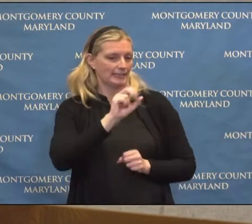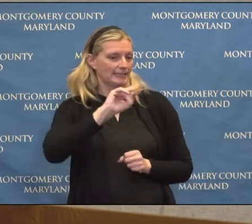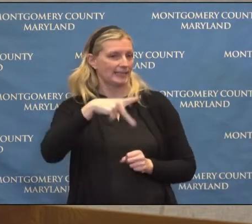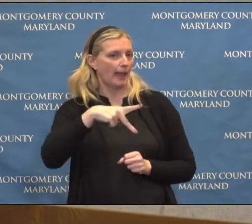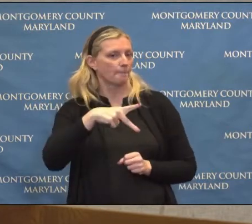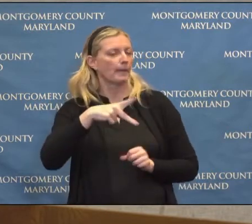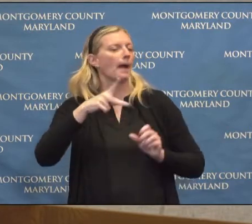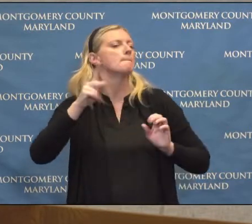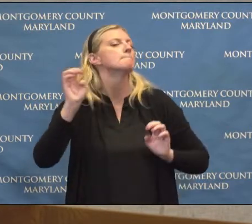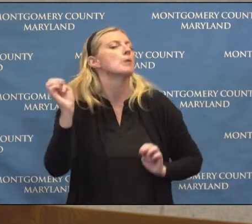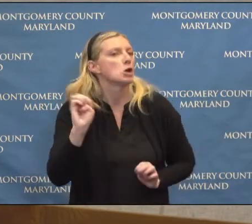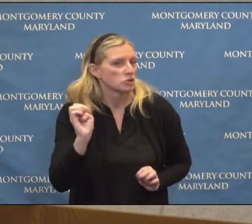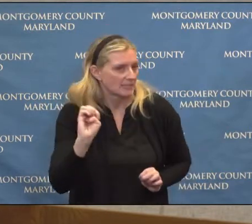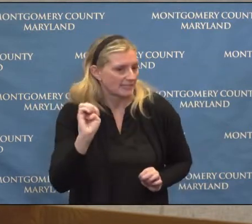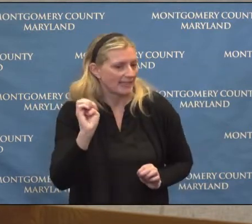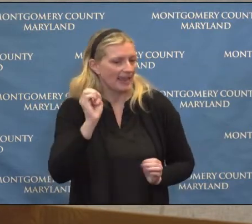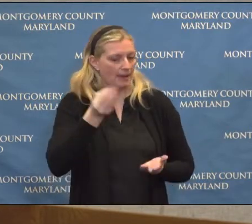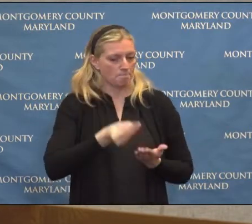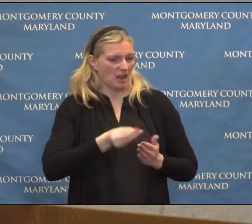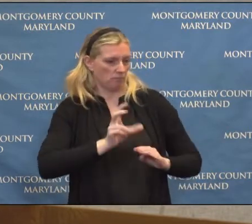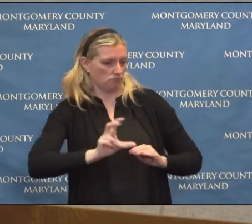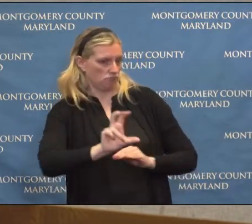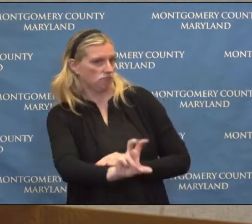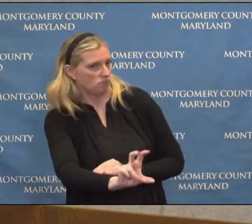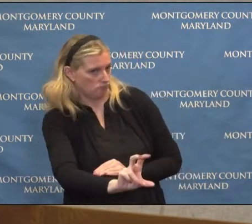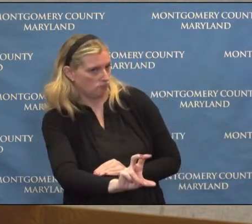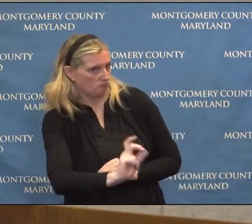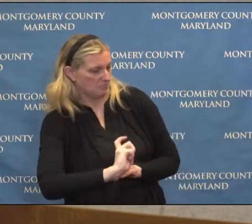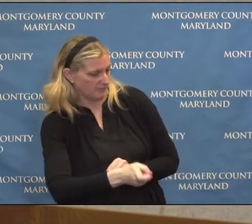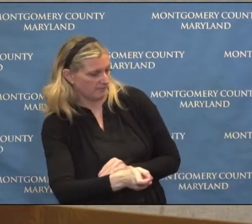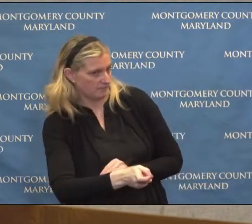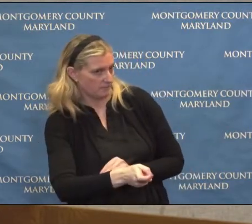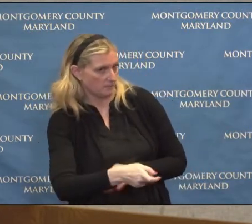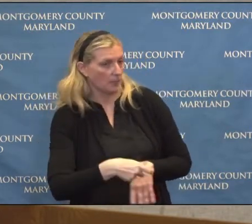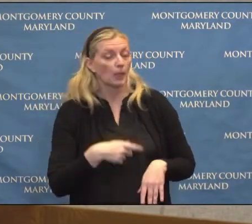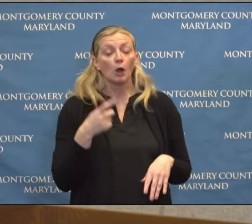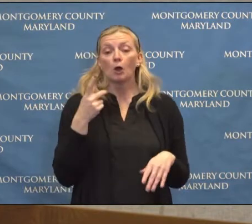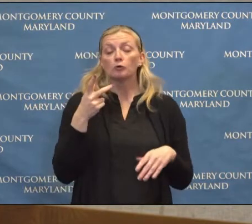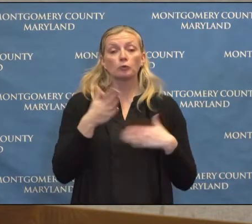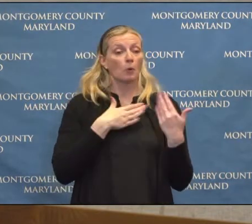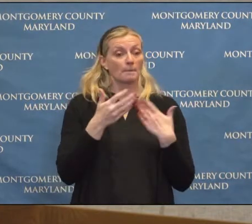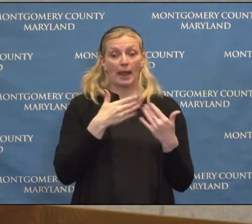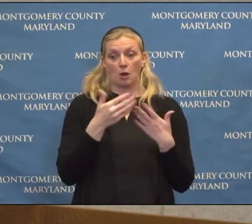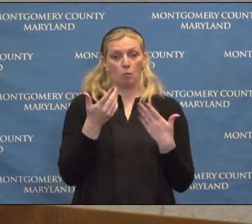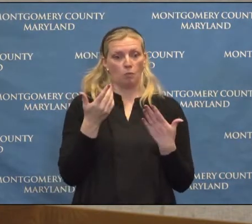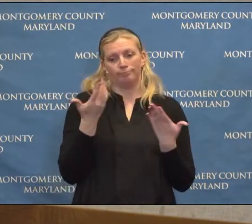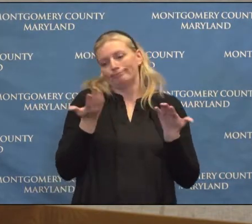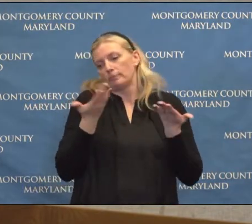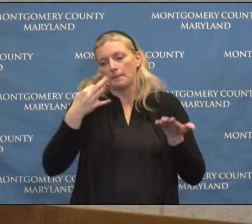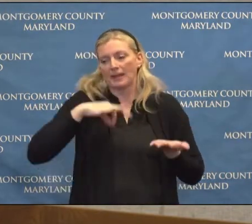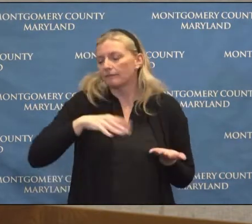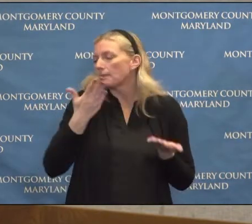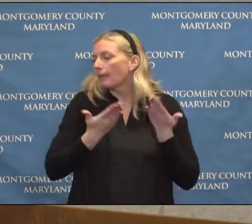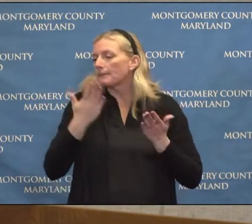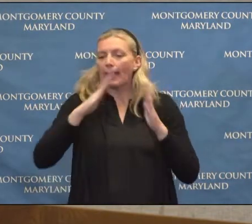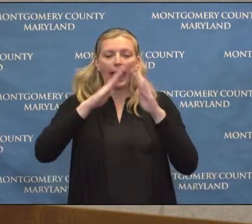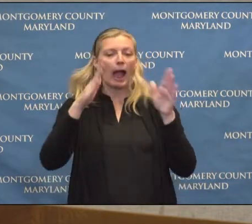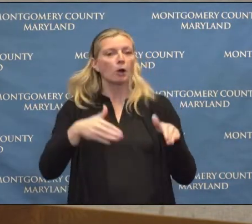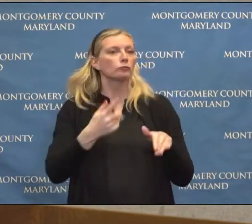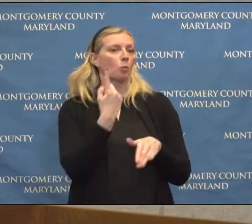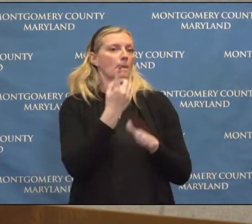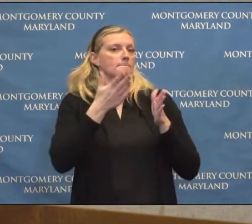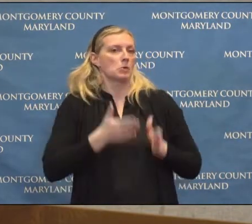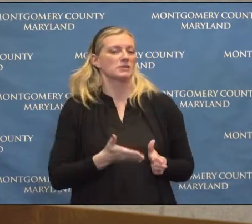emergency allotment. And so what that means is no matter what minimum benefit you are currently receiving, for example, in a household of one person,